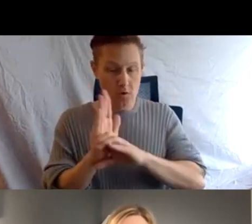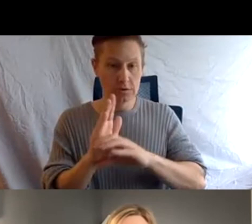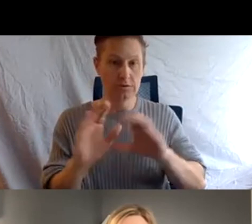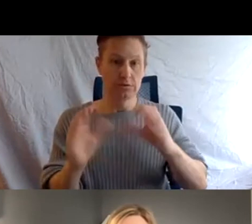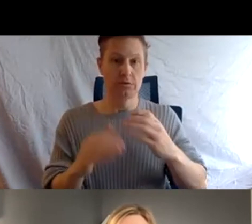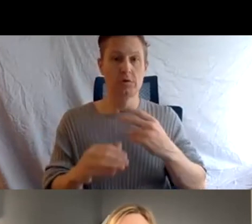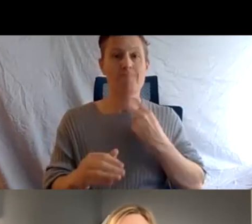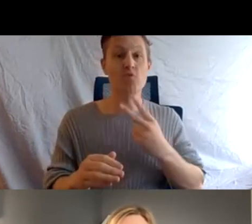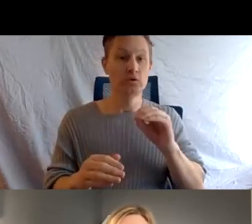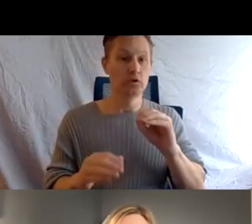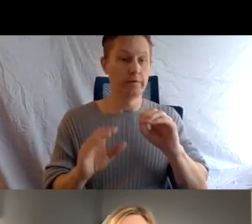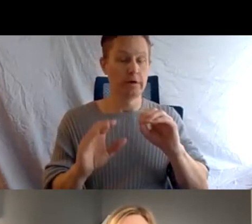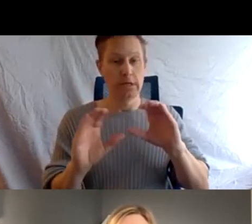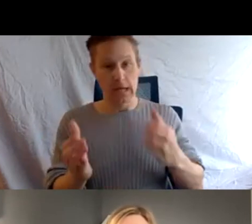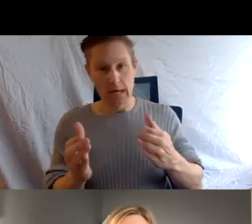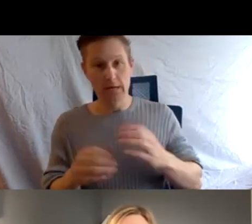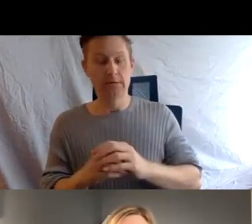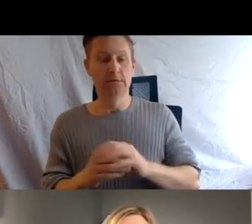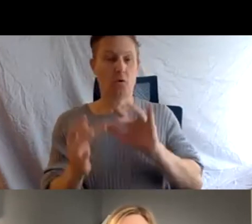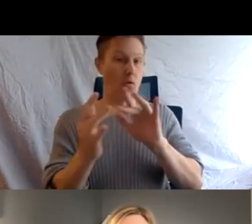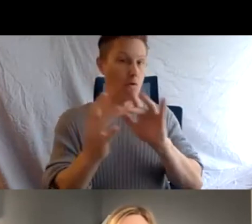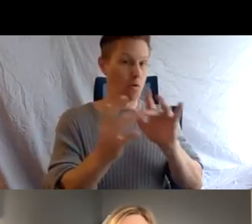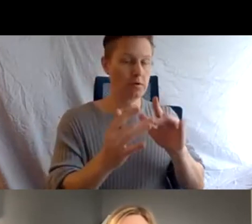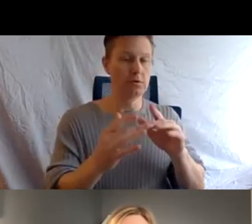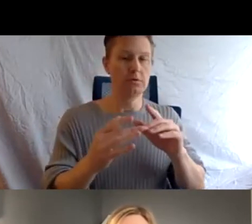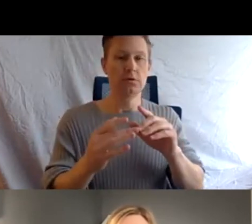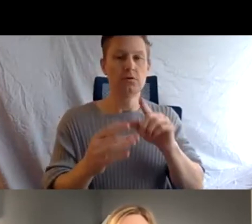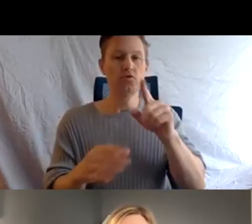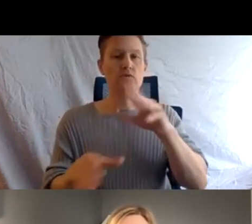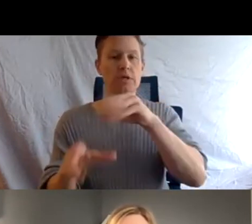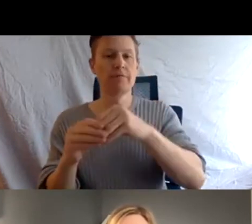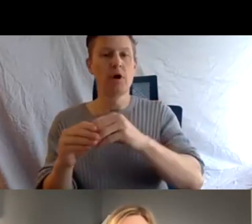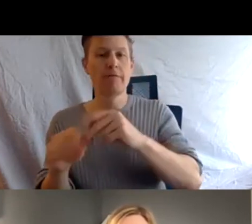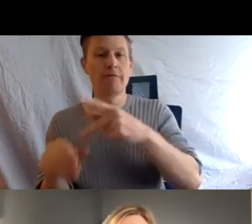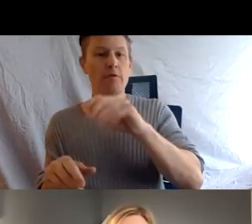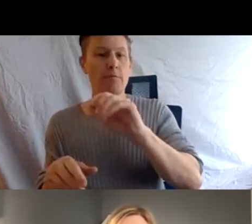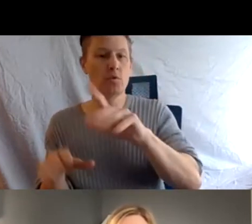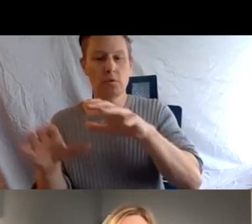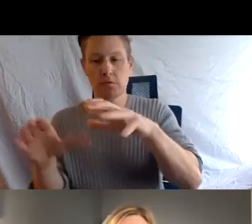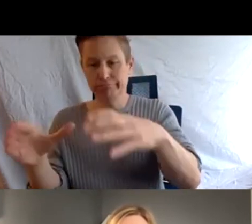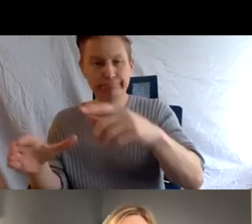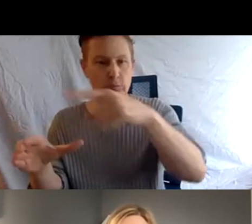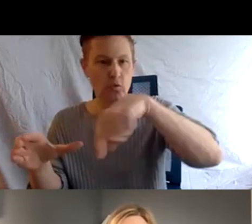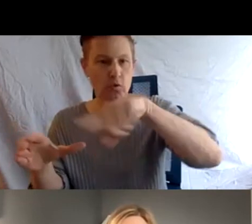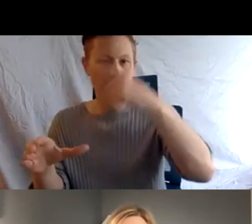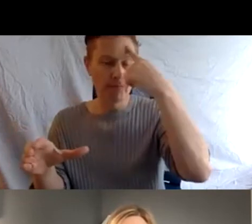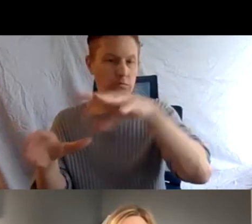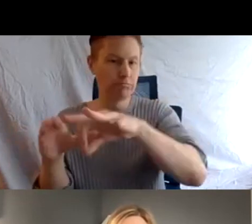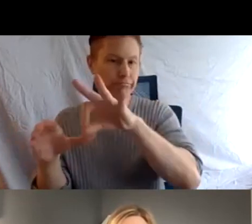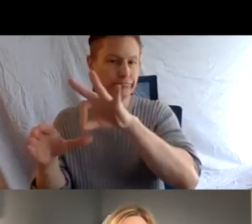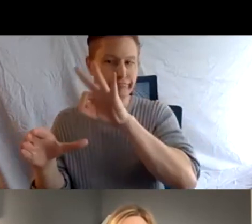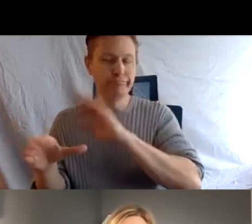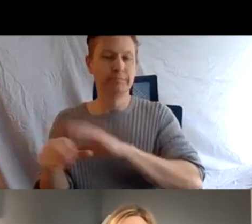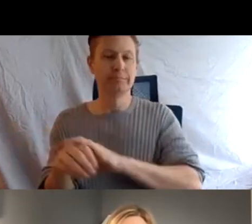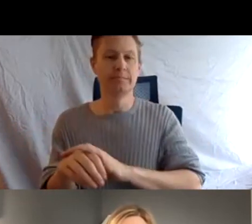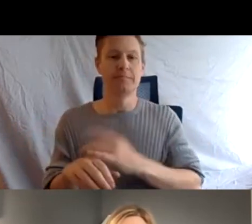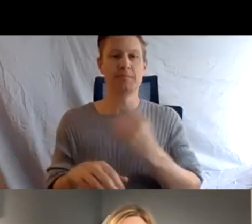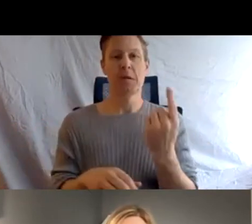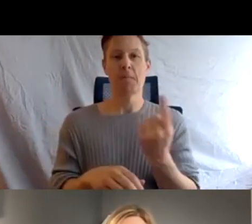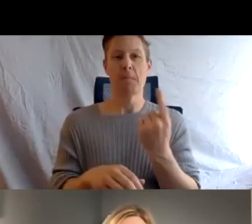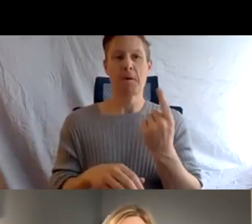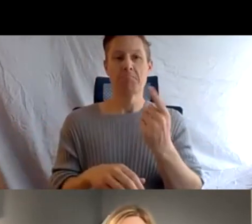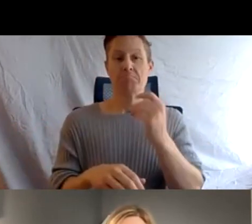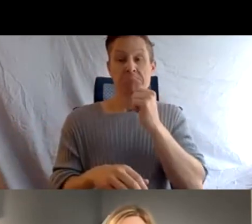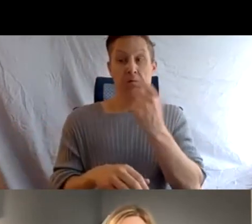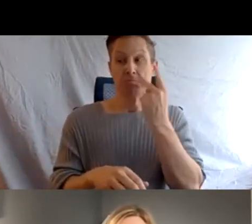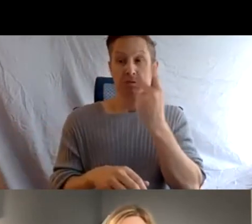voiceover, and then you're in the pool to be chosen from. And then, then someone that if we don't see them